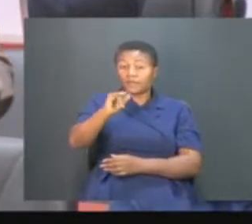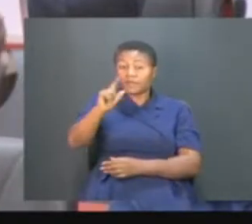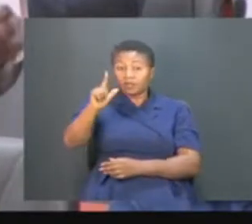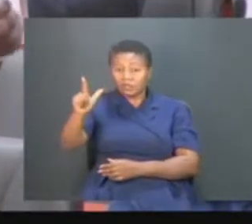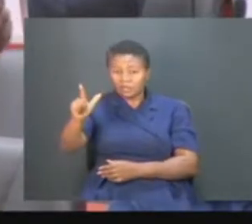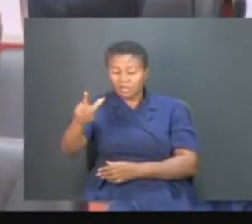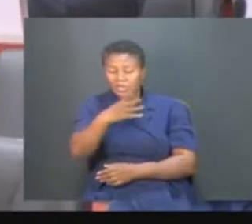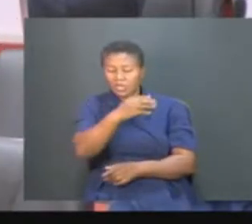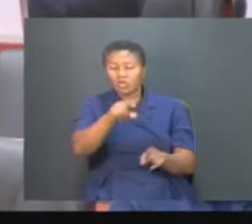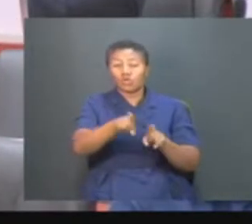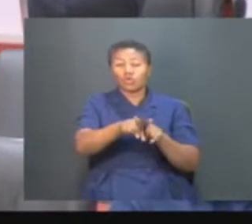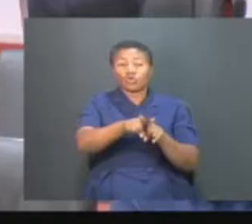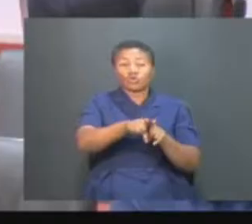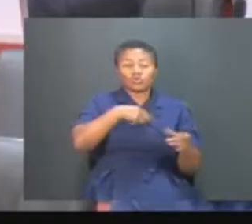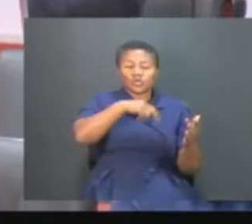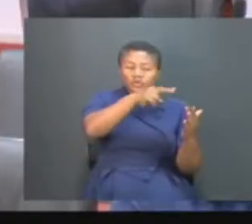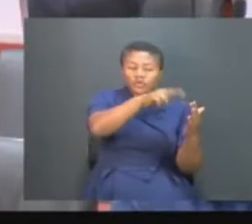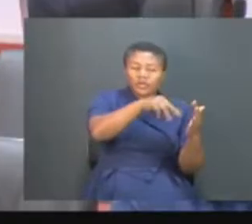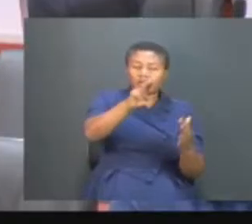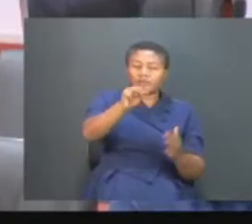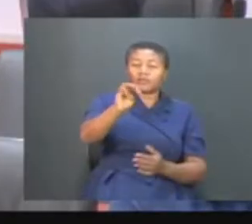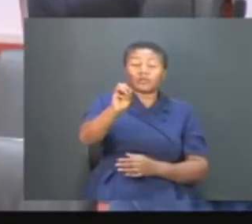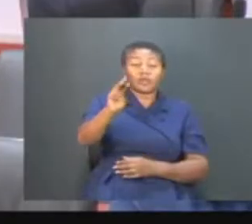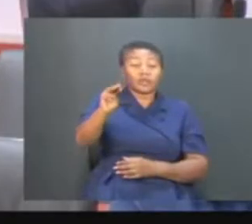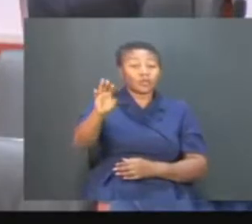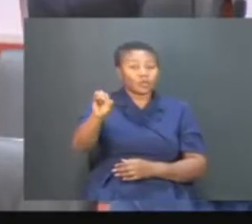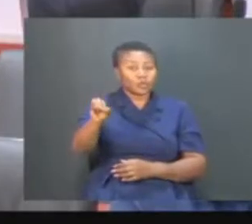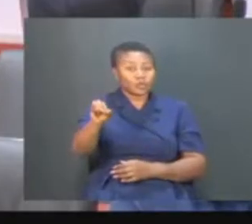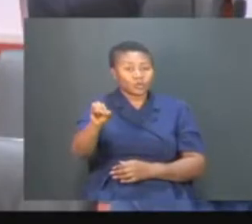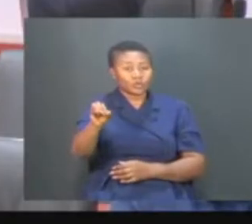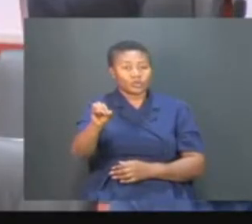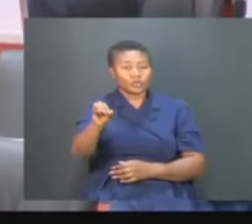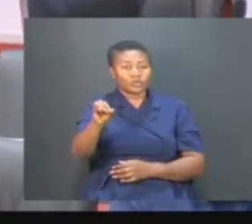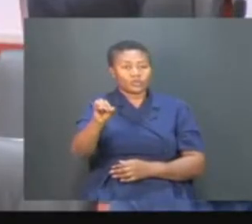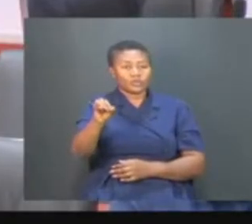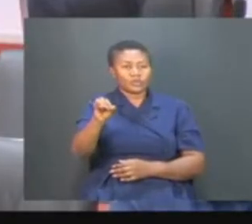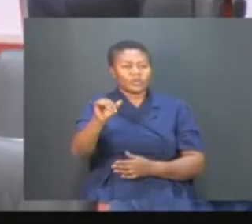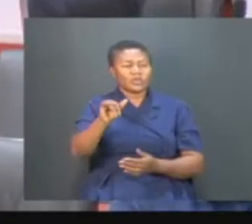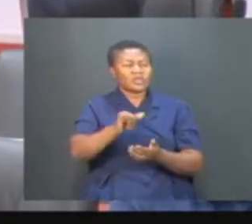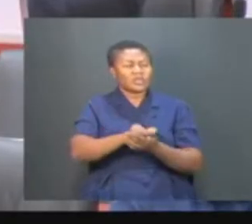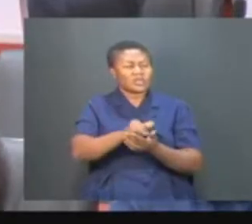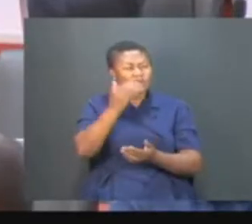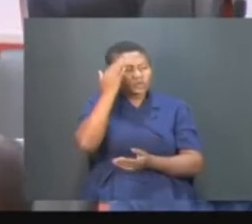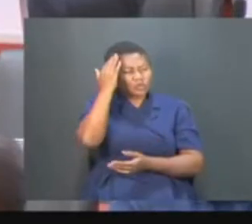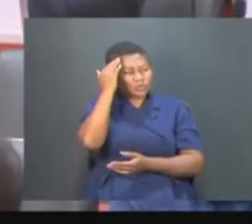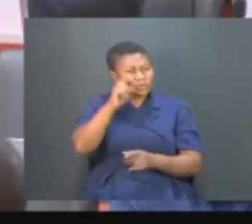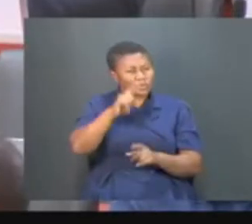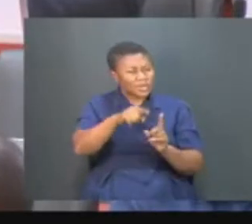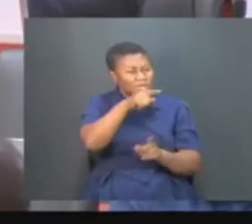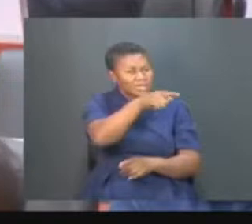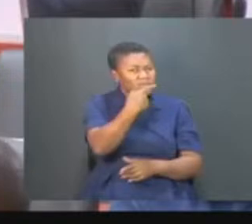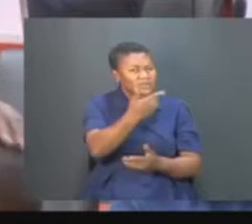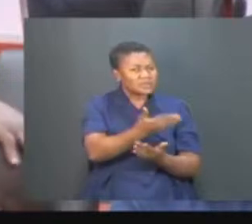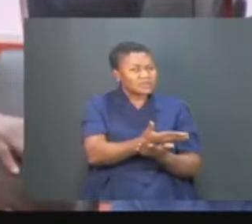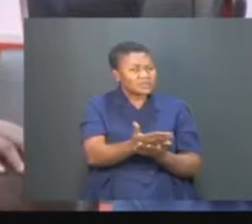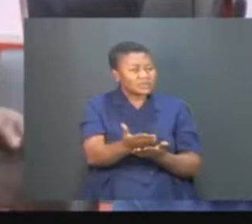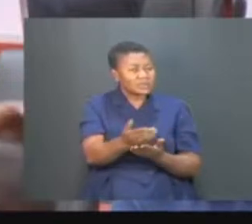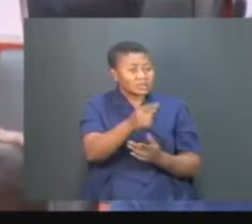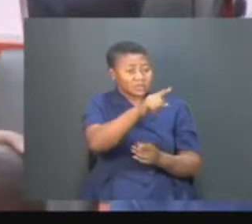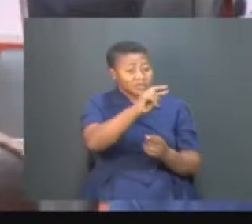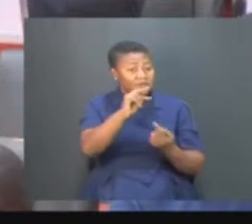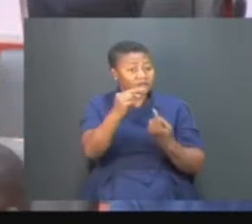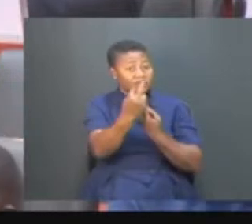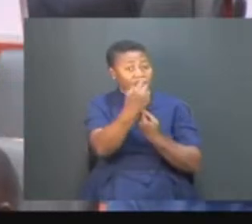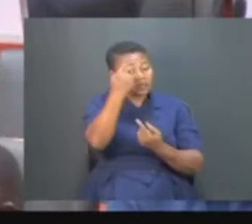is a very good thing, Mr. Speaker. And that is why I was, at least he said something, that in his view, the policy is